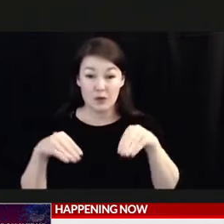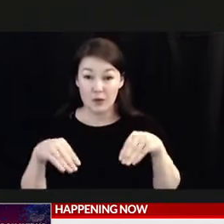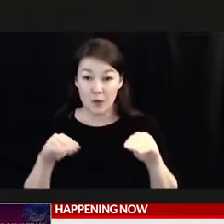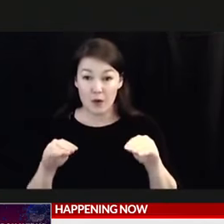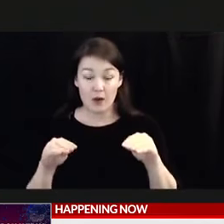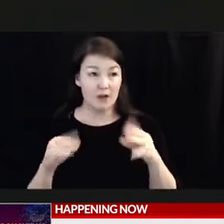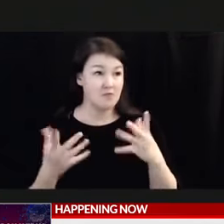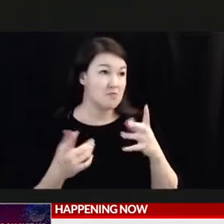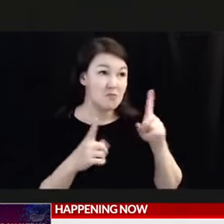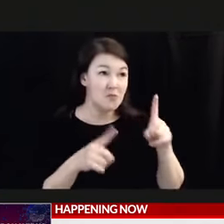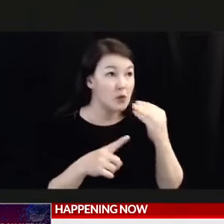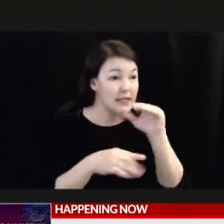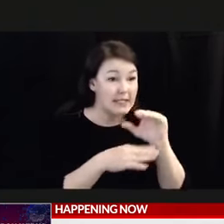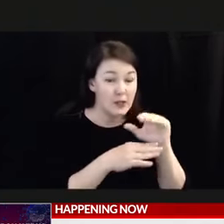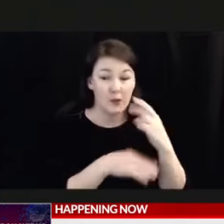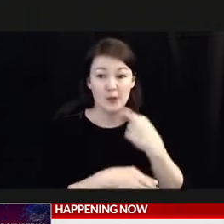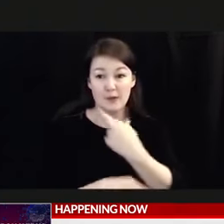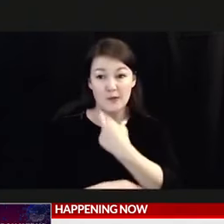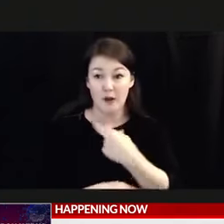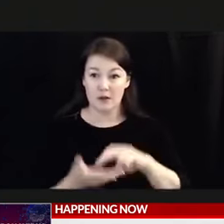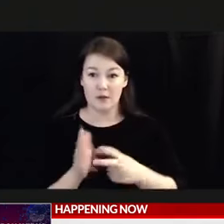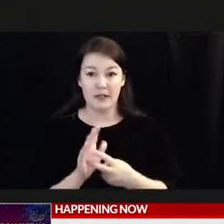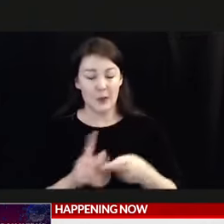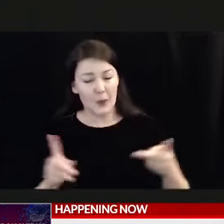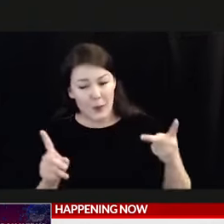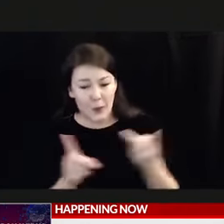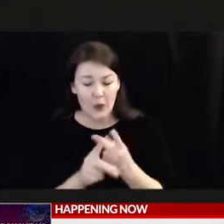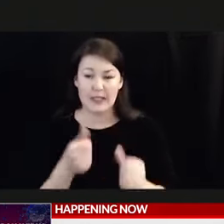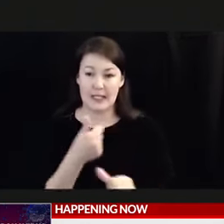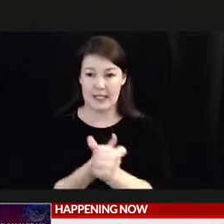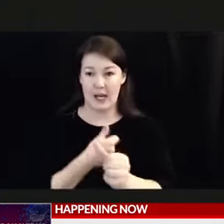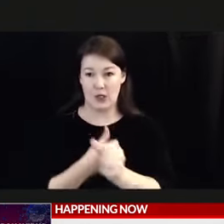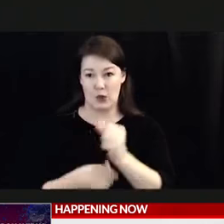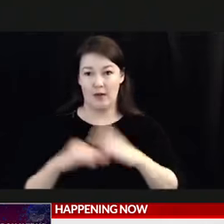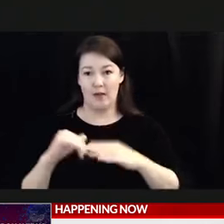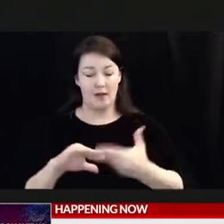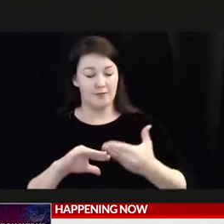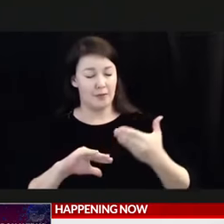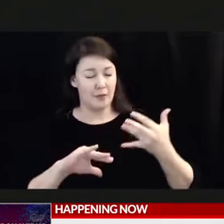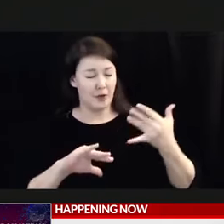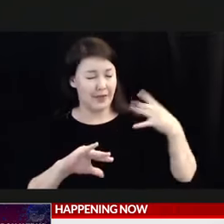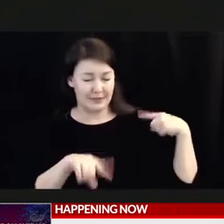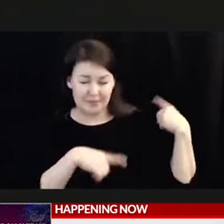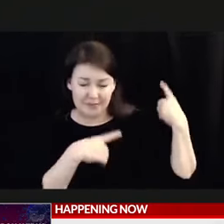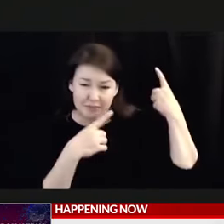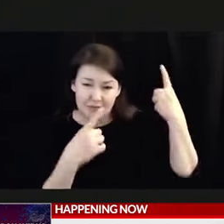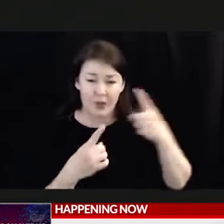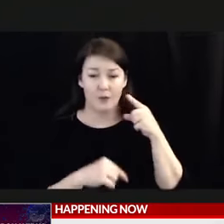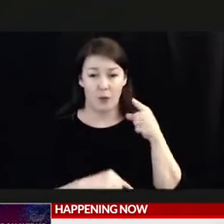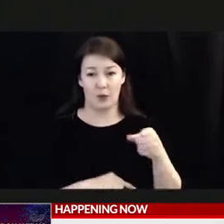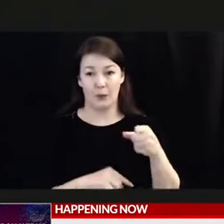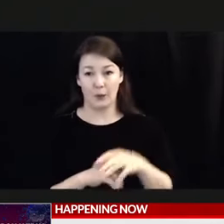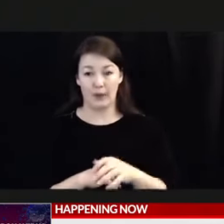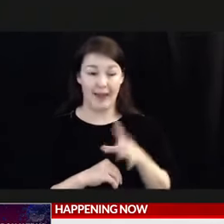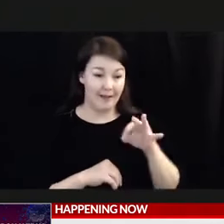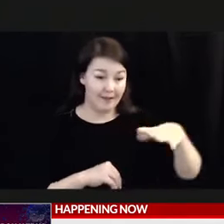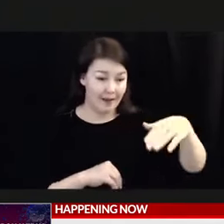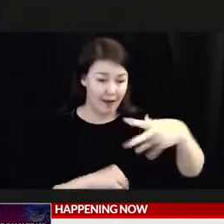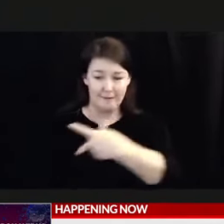night out to dinner are more dangerous than they have been at any point in this pandemic for you if you are